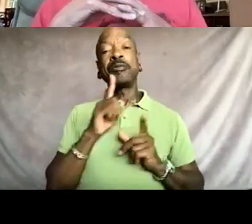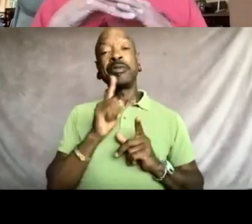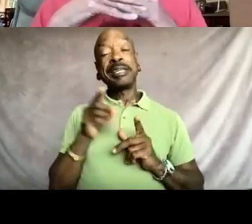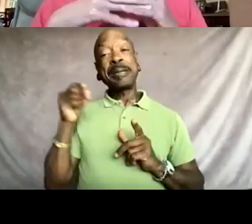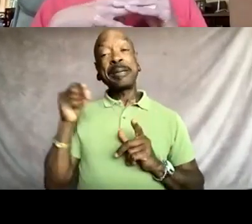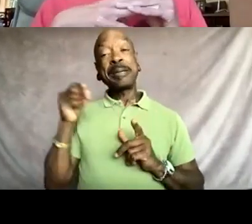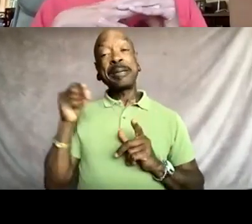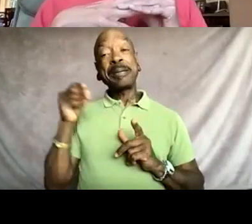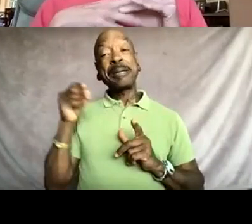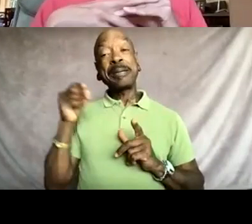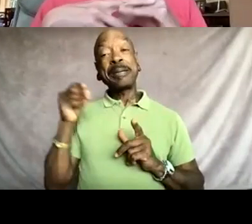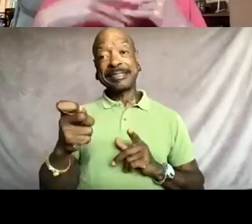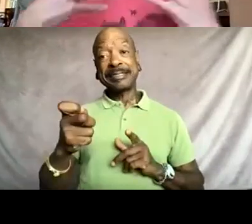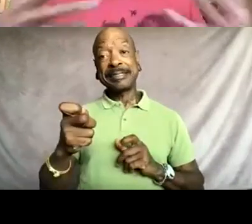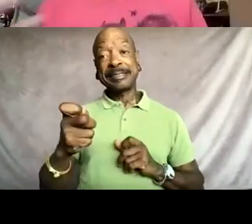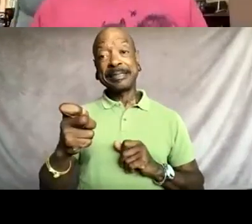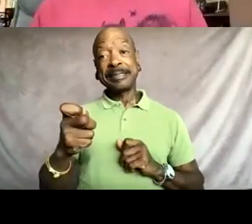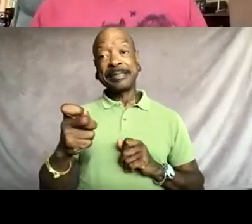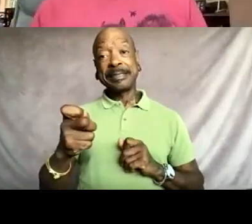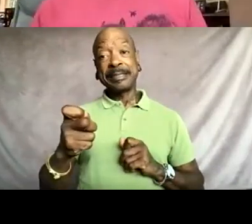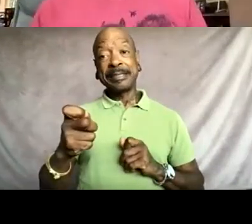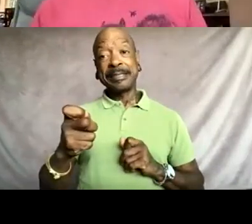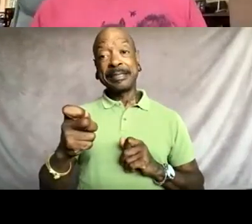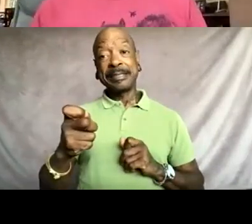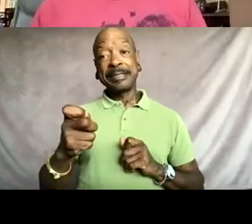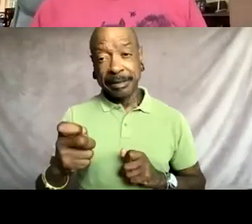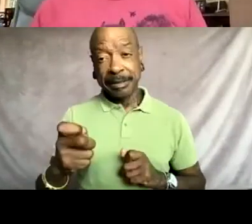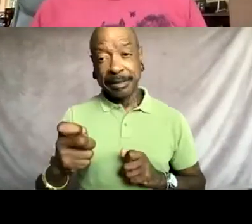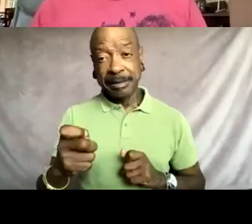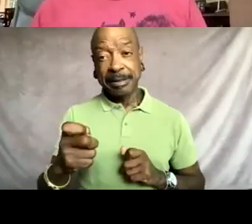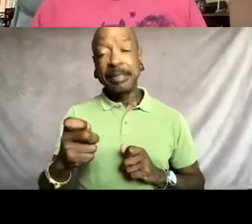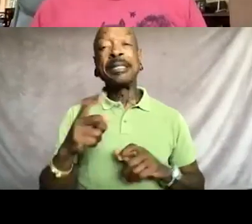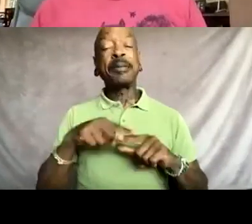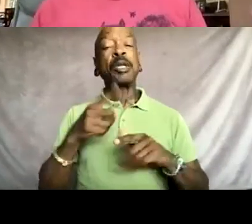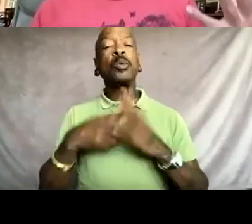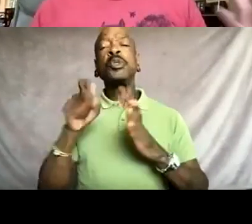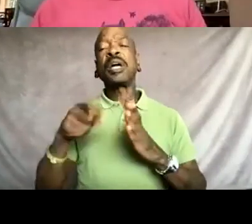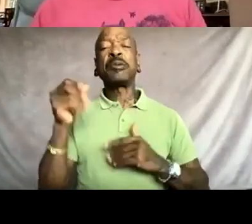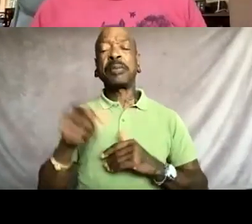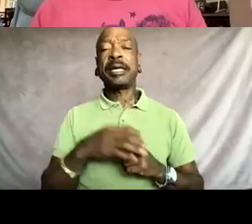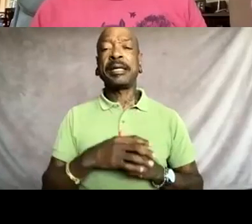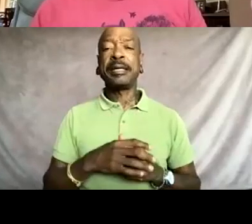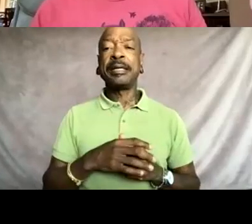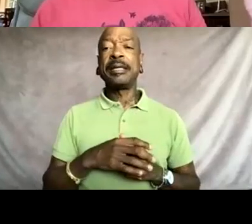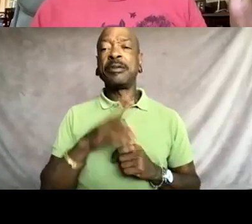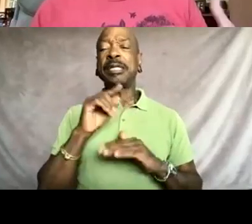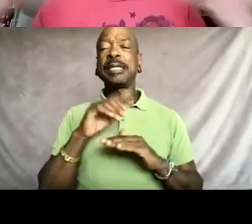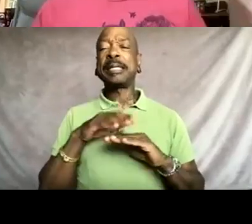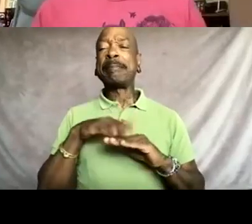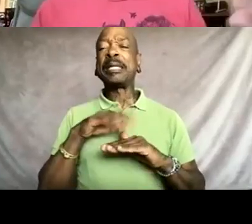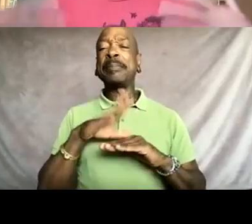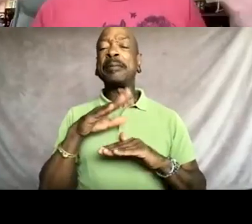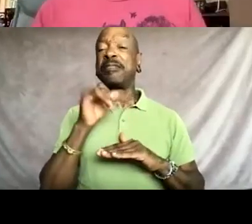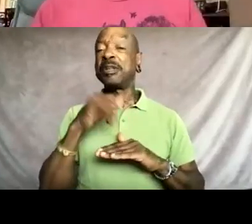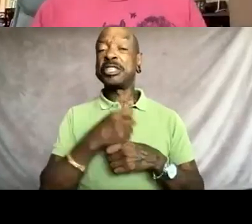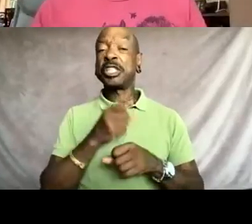taxes, in the end, the amount of taxes organizations would have to pay is often fairly minimal if you're not generating